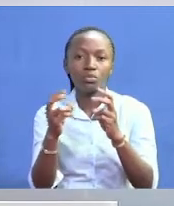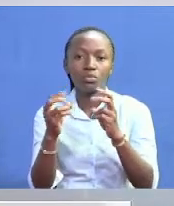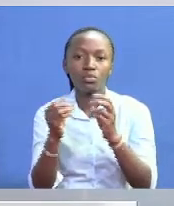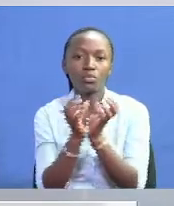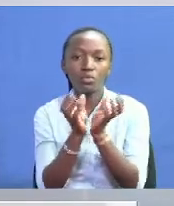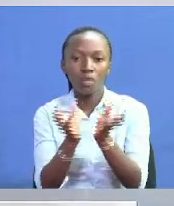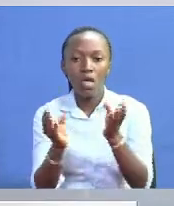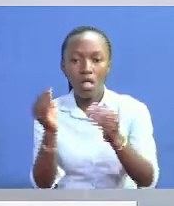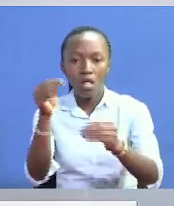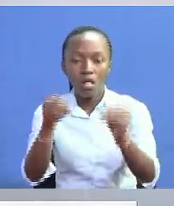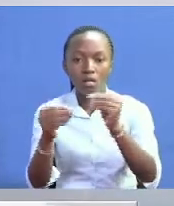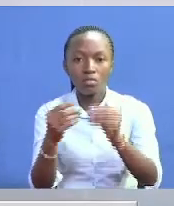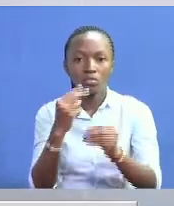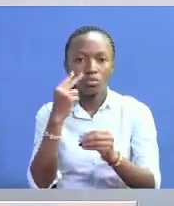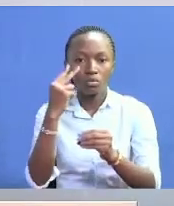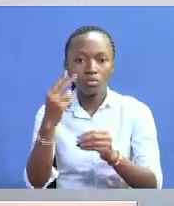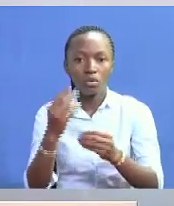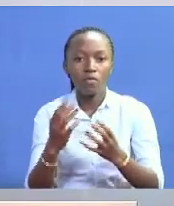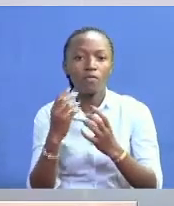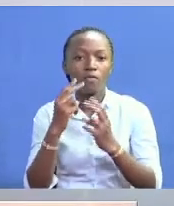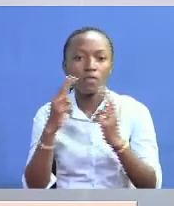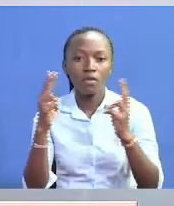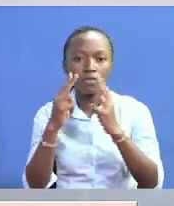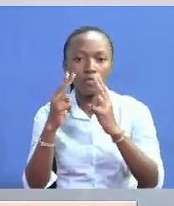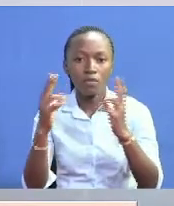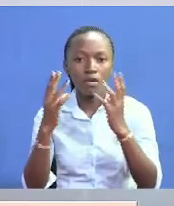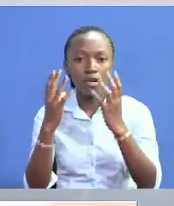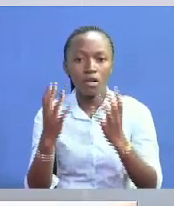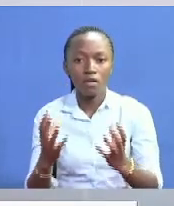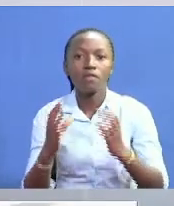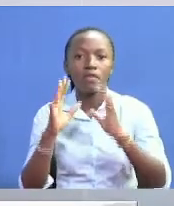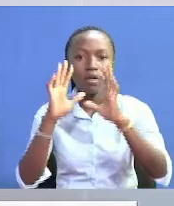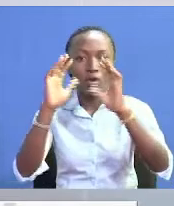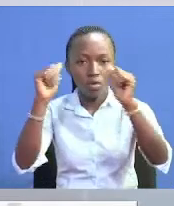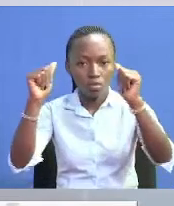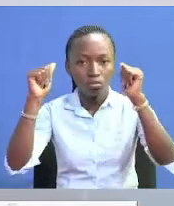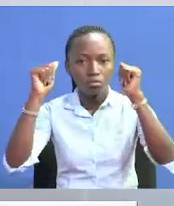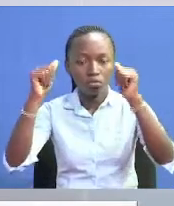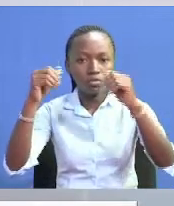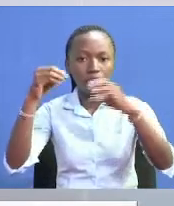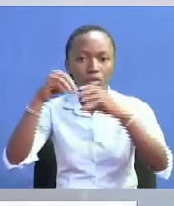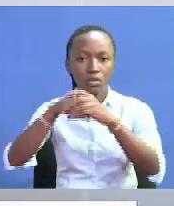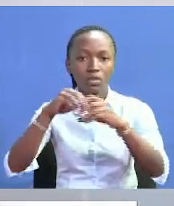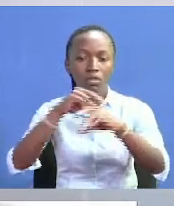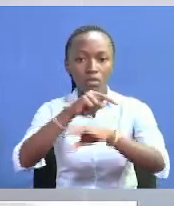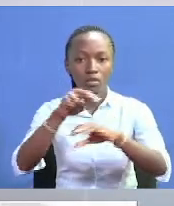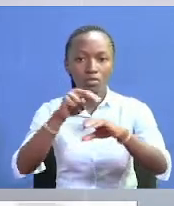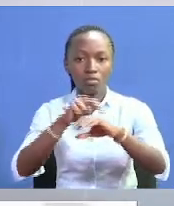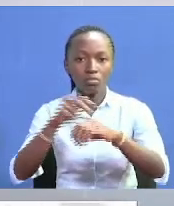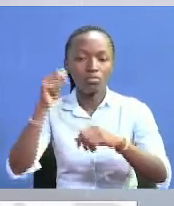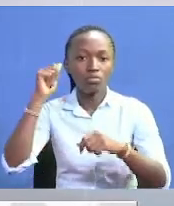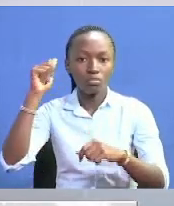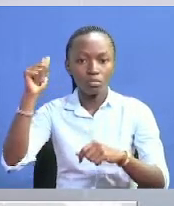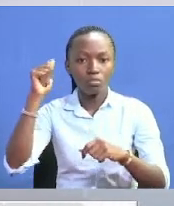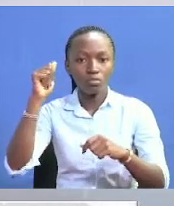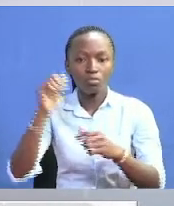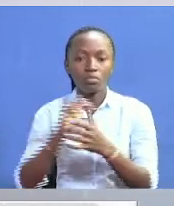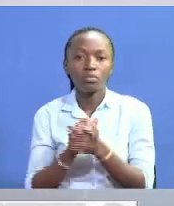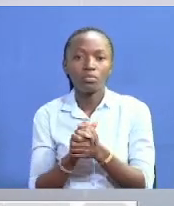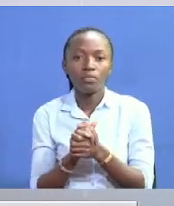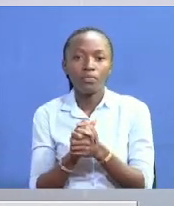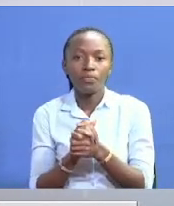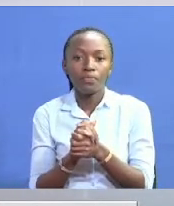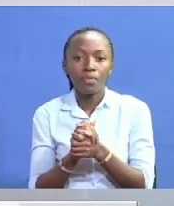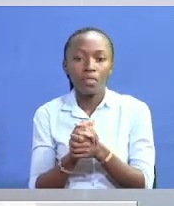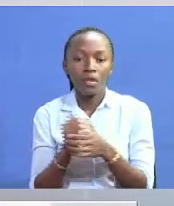heavy campaigns from contestants for various positions, the dust in the national political arena is not settling. There's,